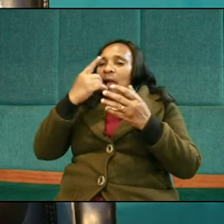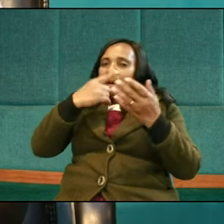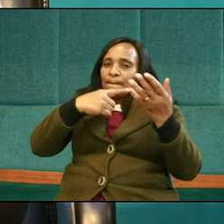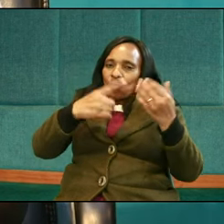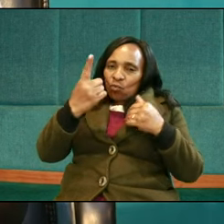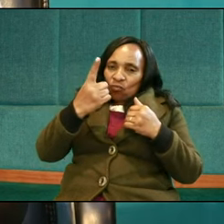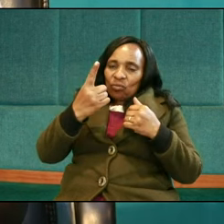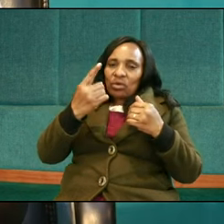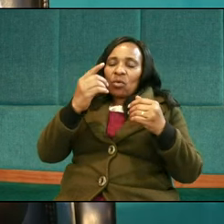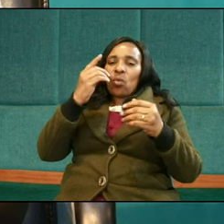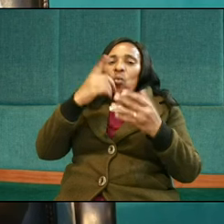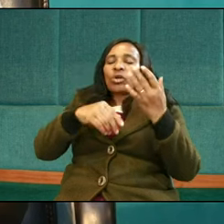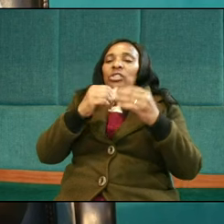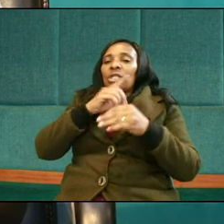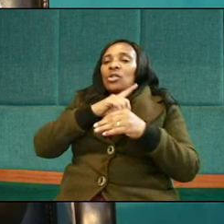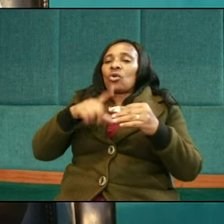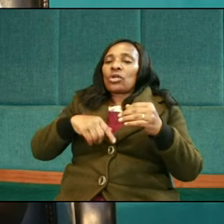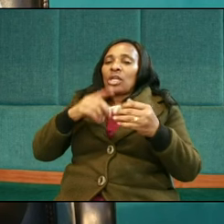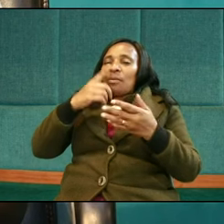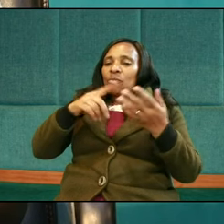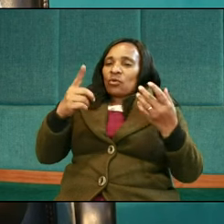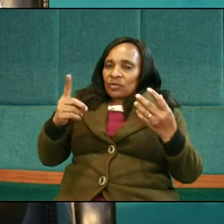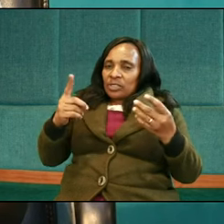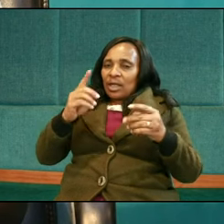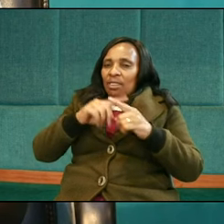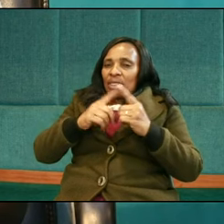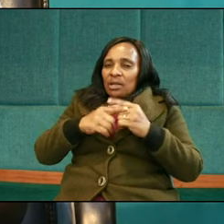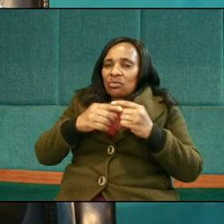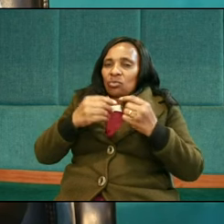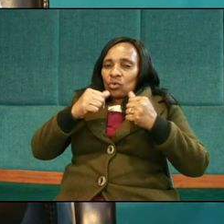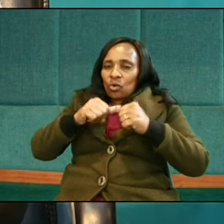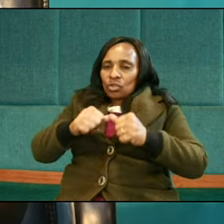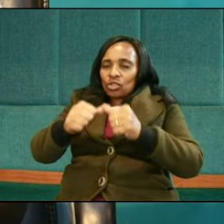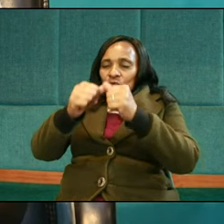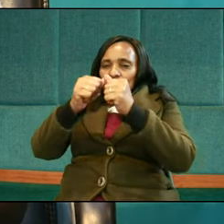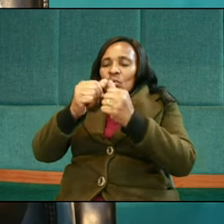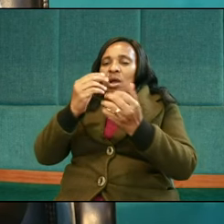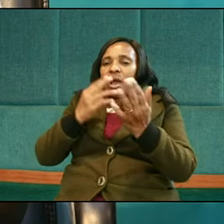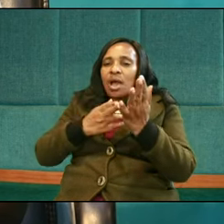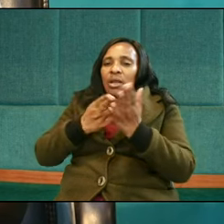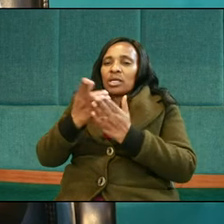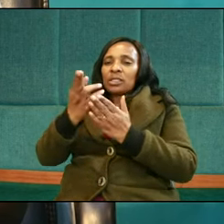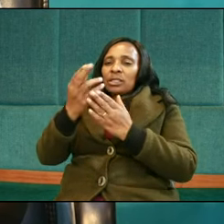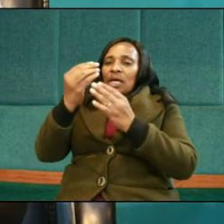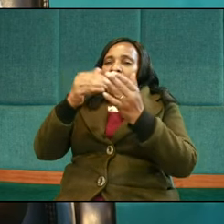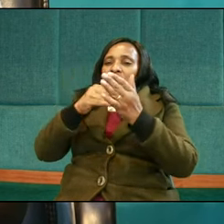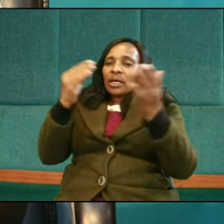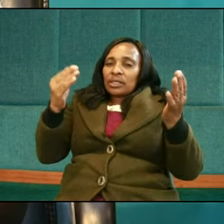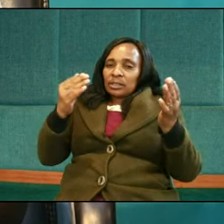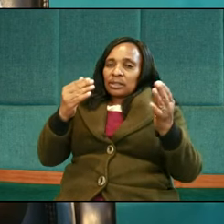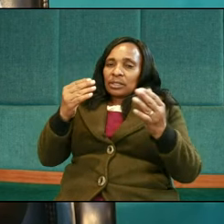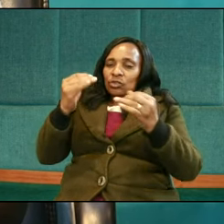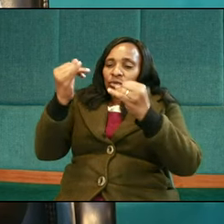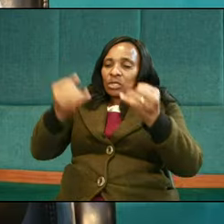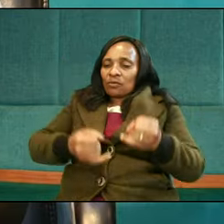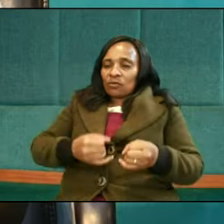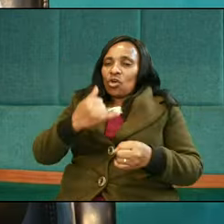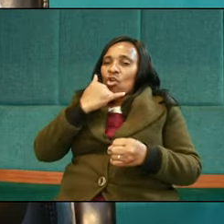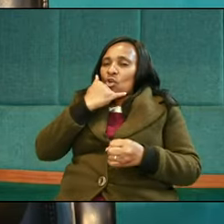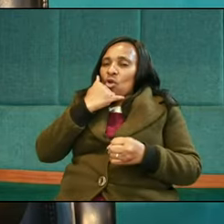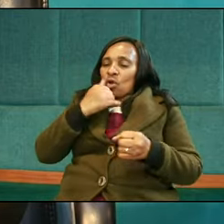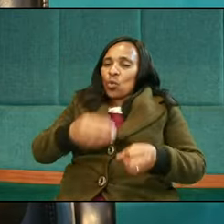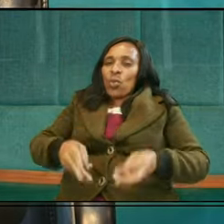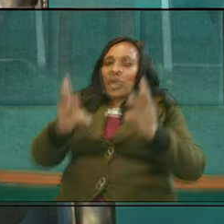They will approve that which God approves and will strive earnestly against the introduction of wrong principles into his